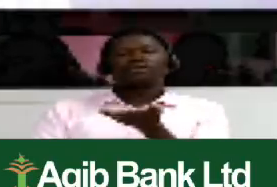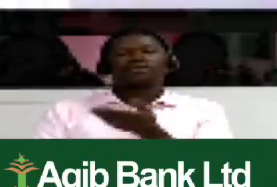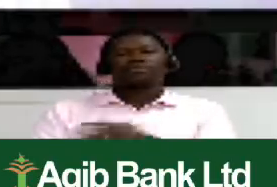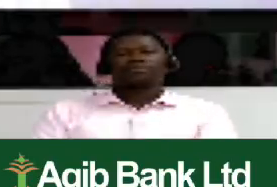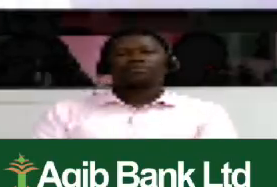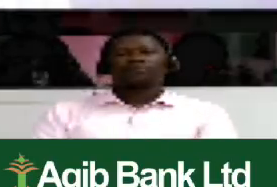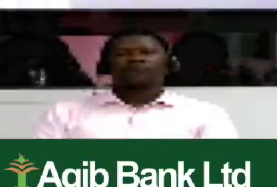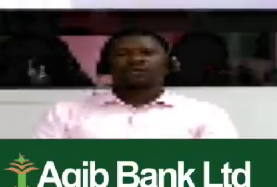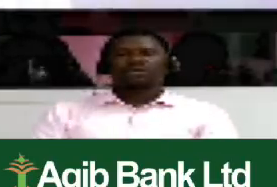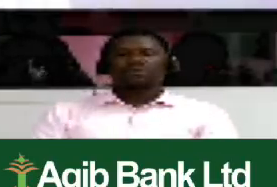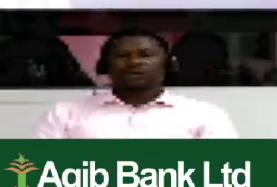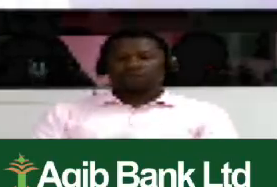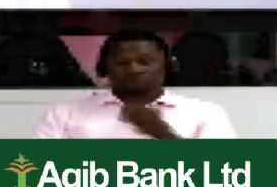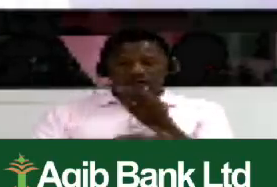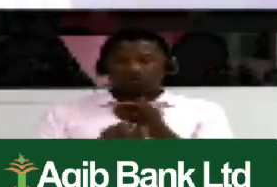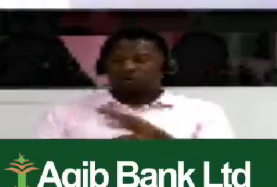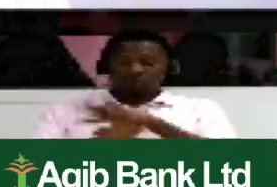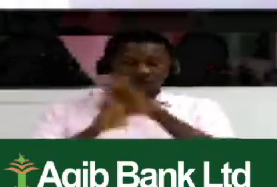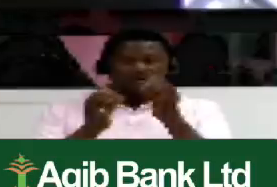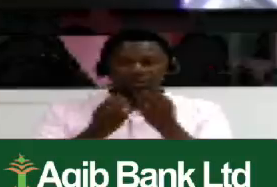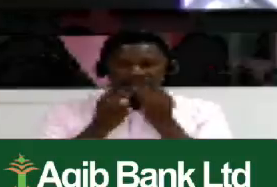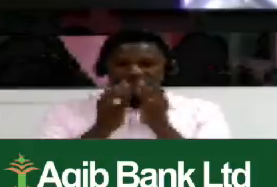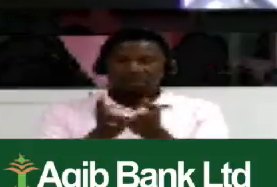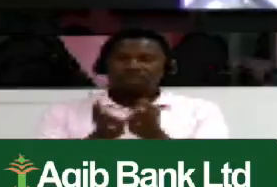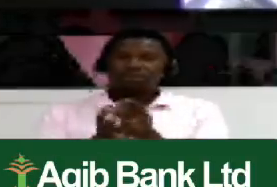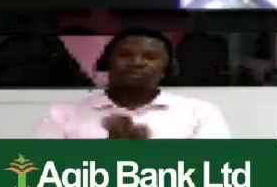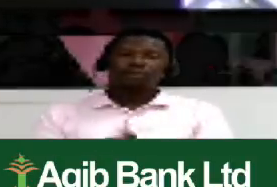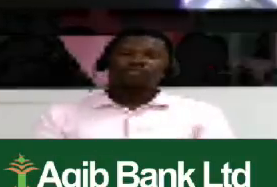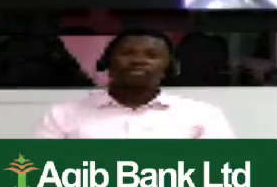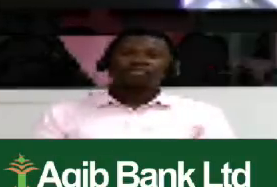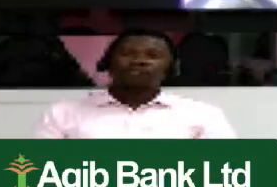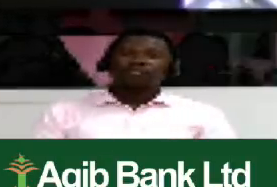So this was exactly what he said.